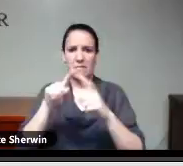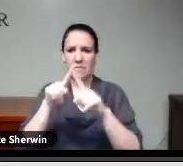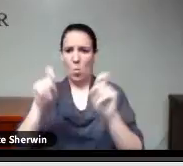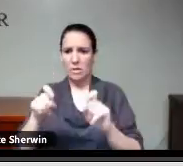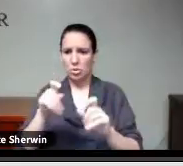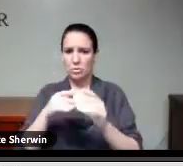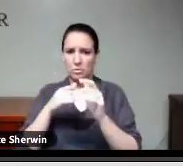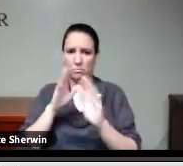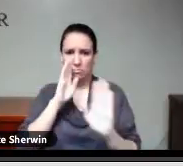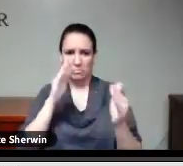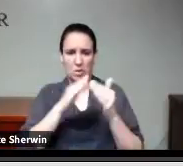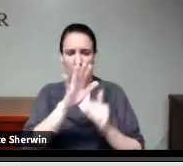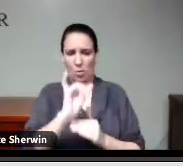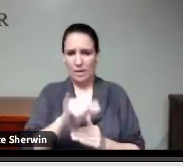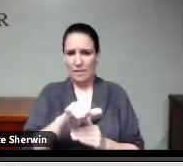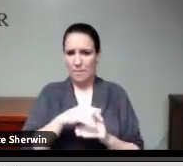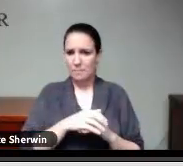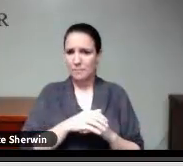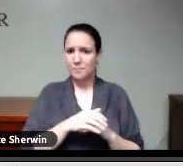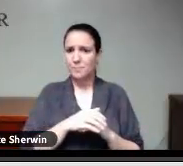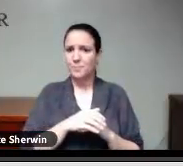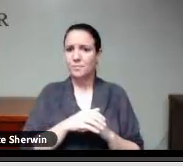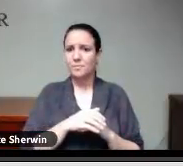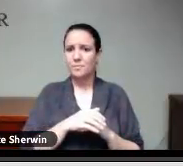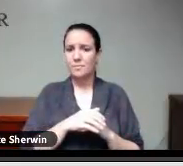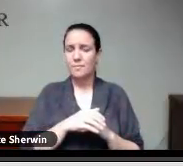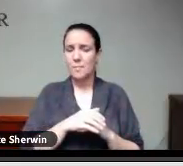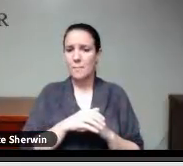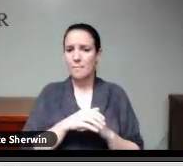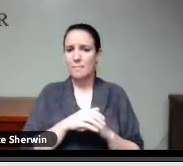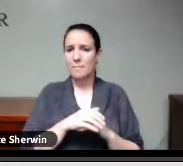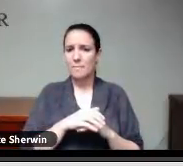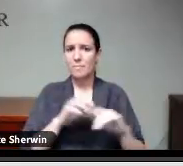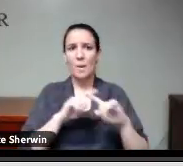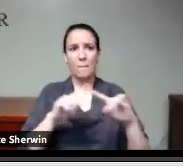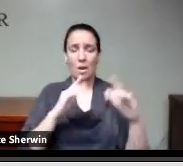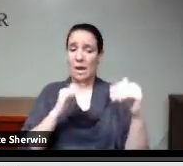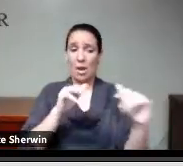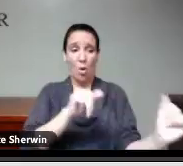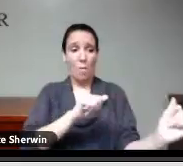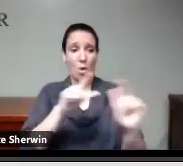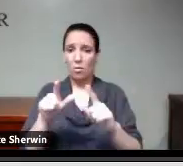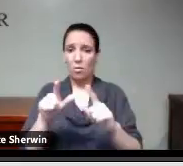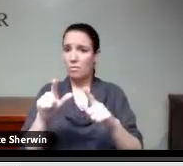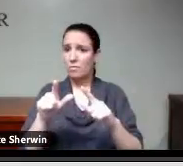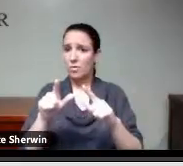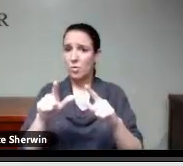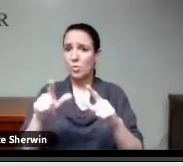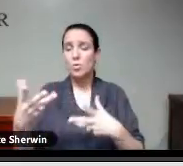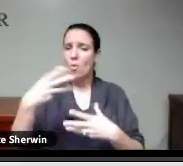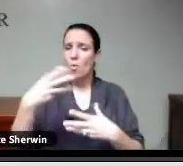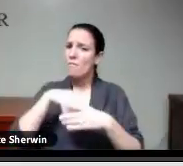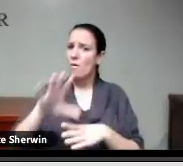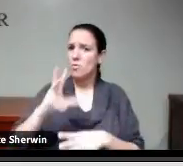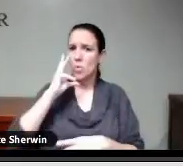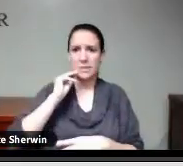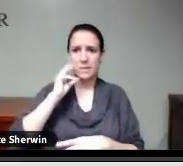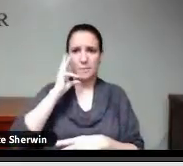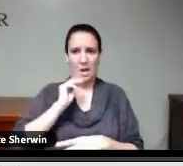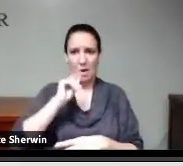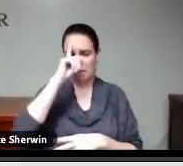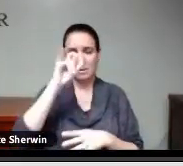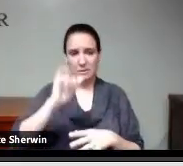is here today, to bring your insights and expertise as well, because I think that will make this a much more rich